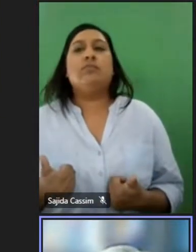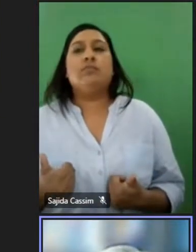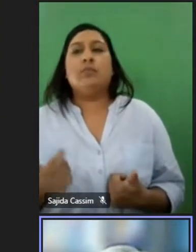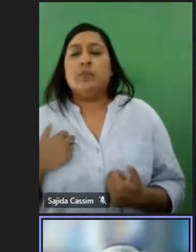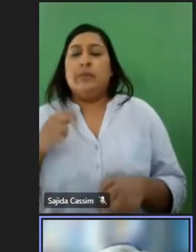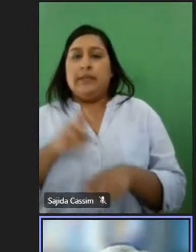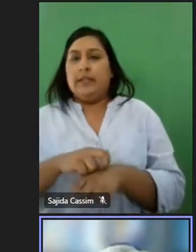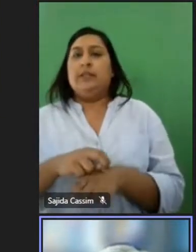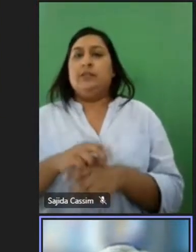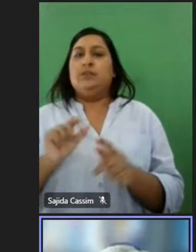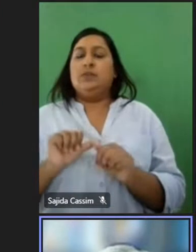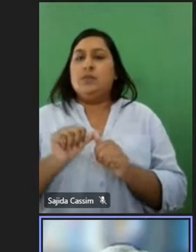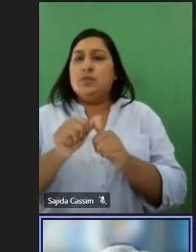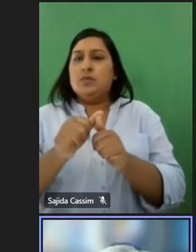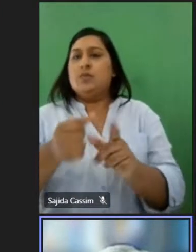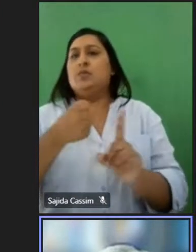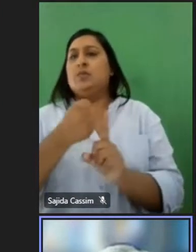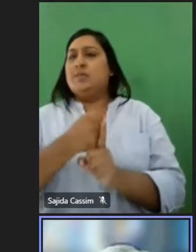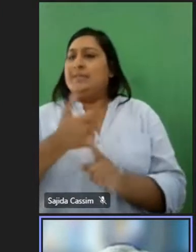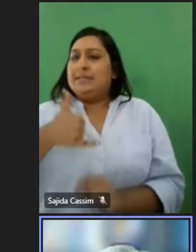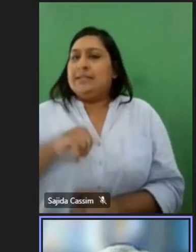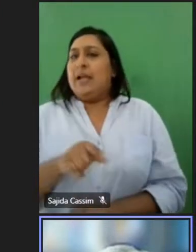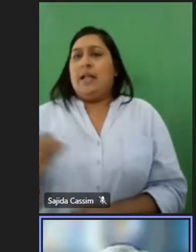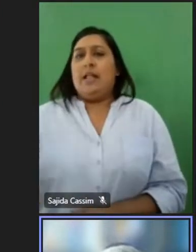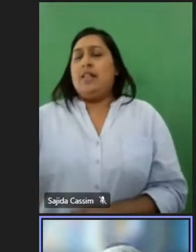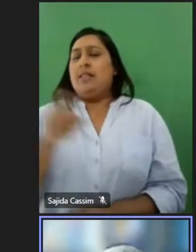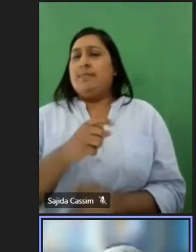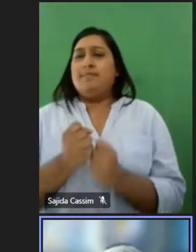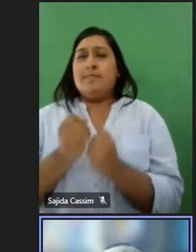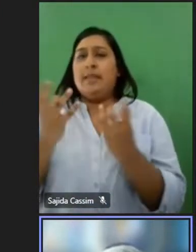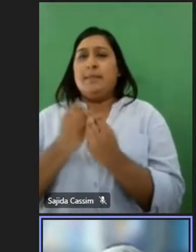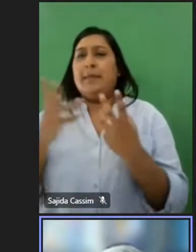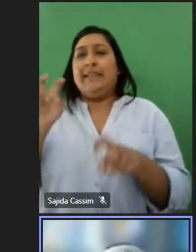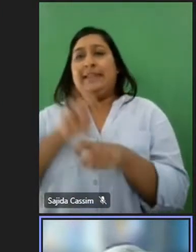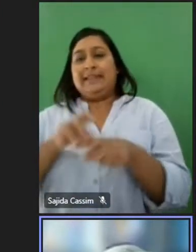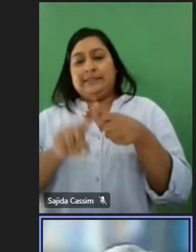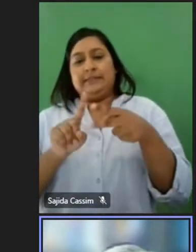They're still seriously lacking meat, so that needs to be done.